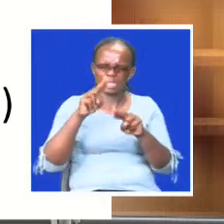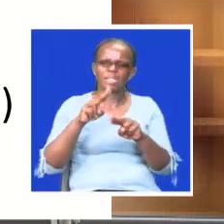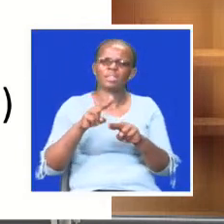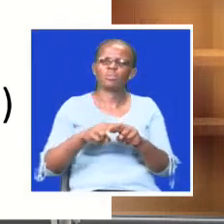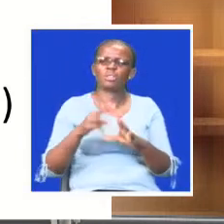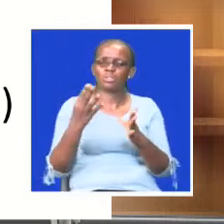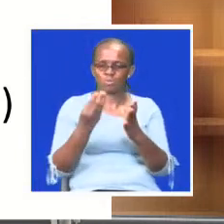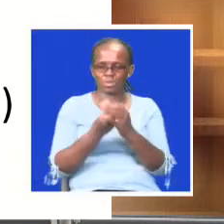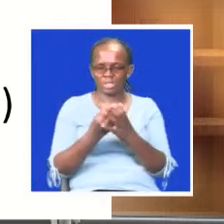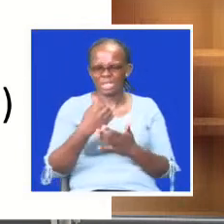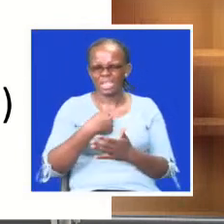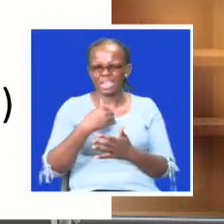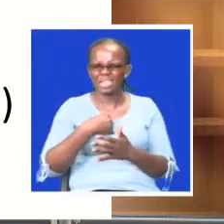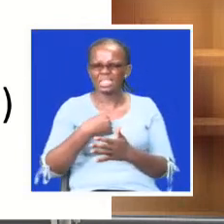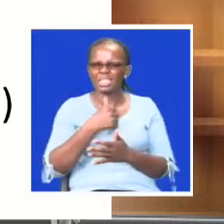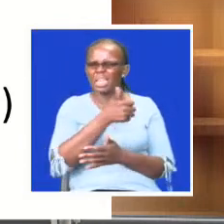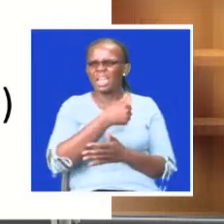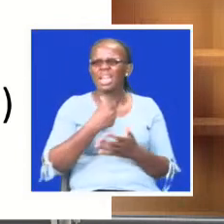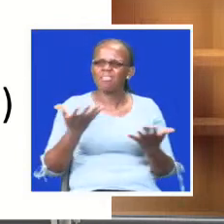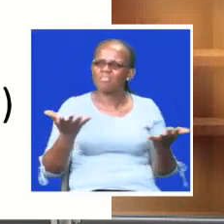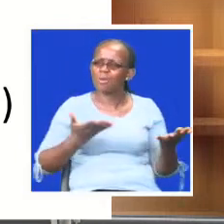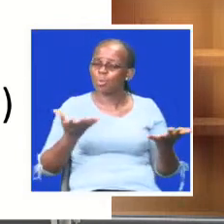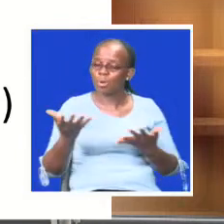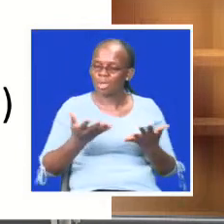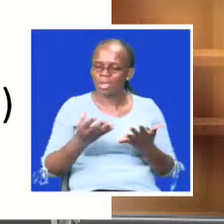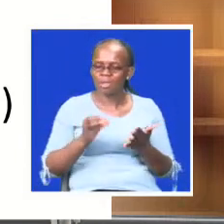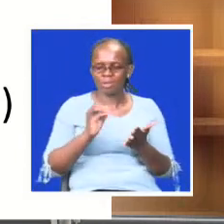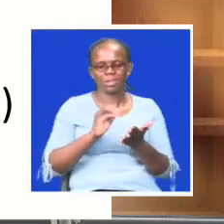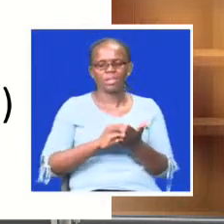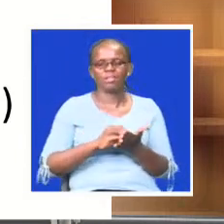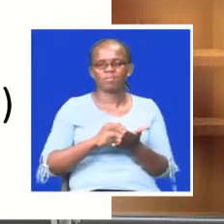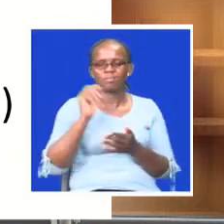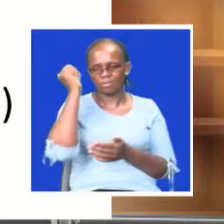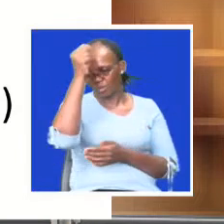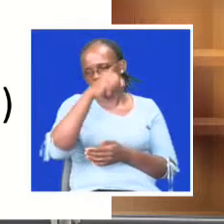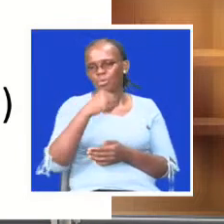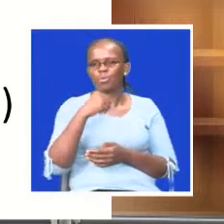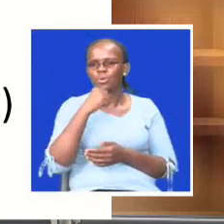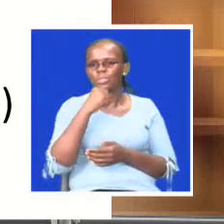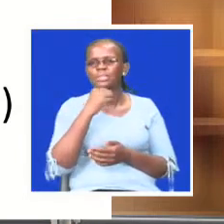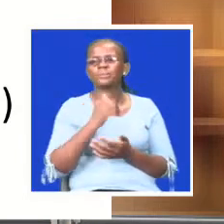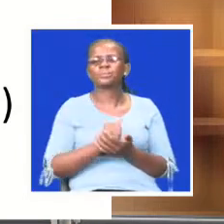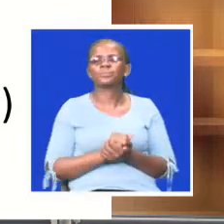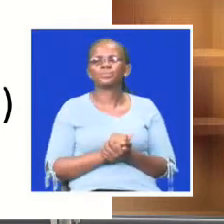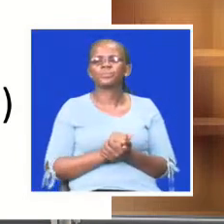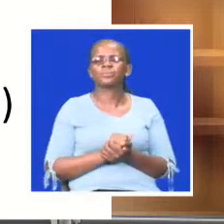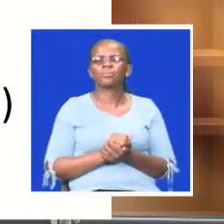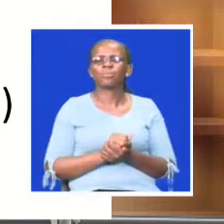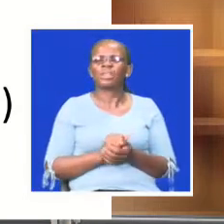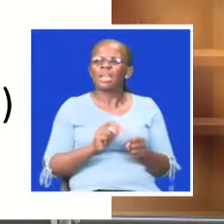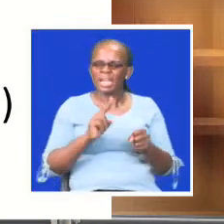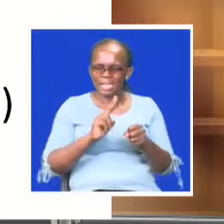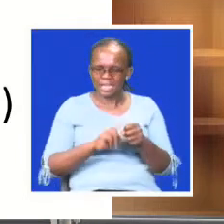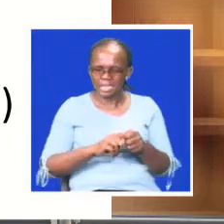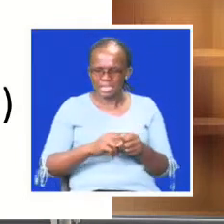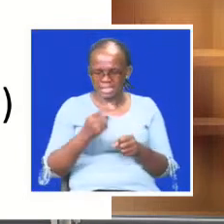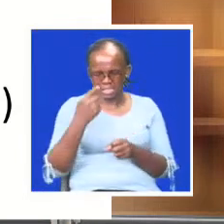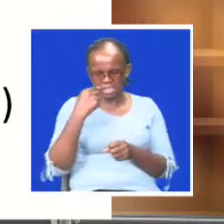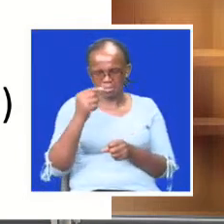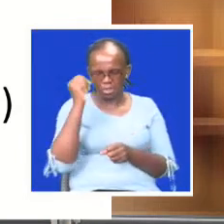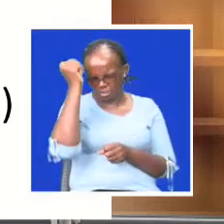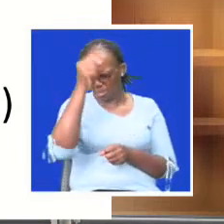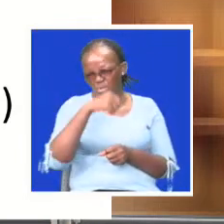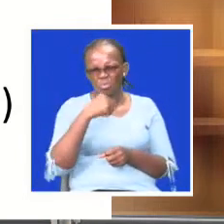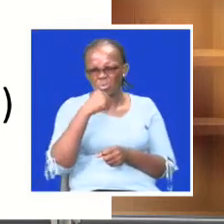is present everywhere. Also, a character of God is omniscient,